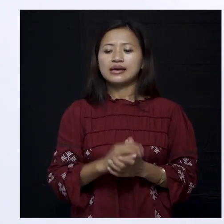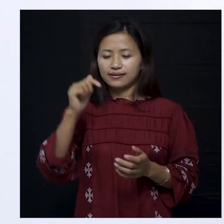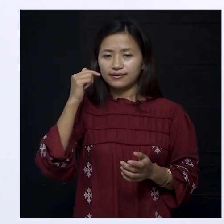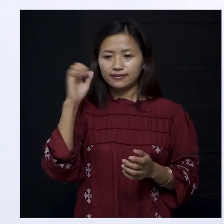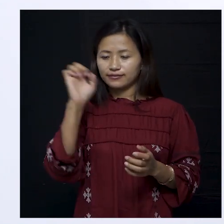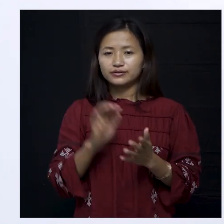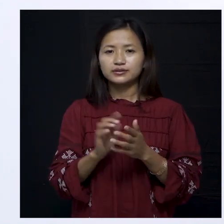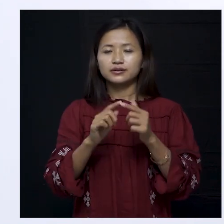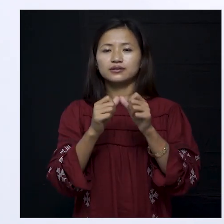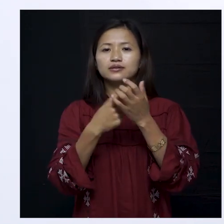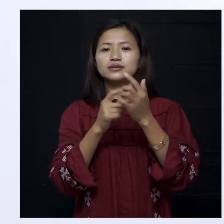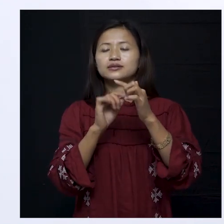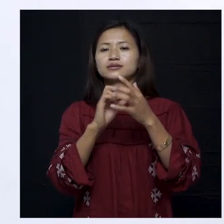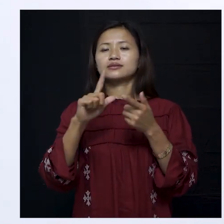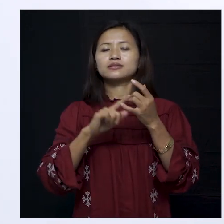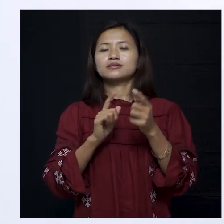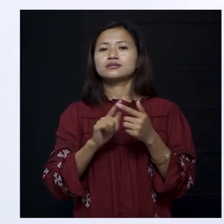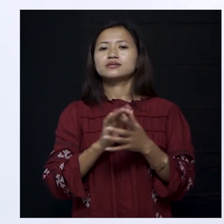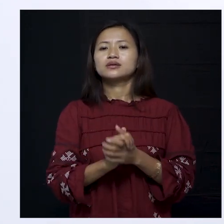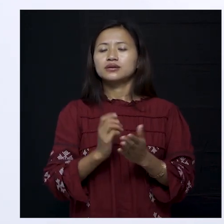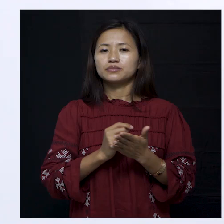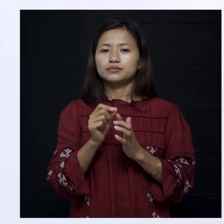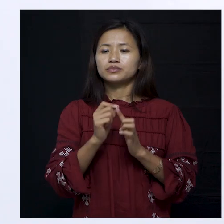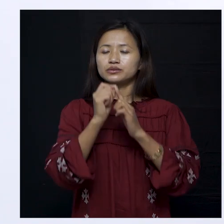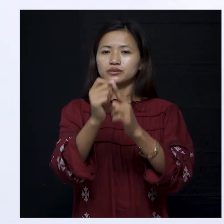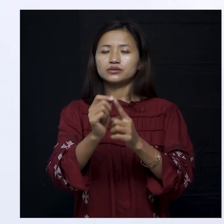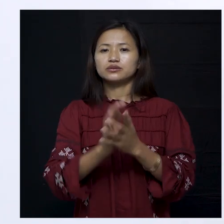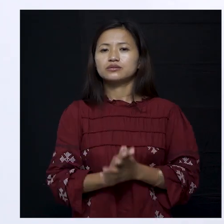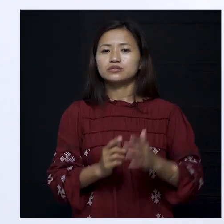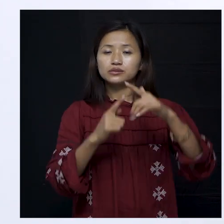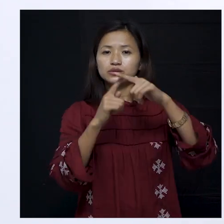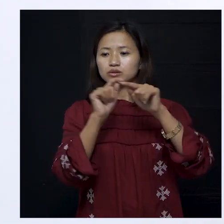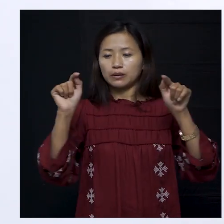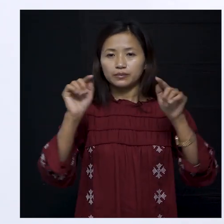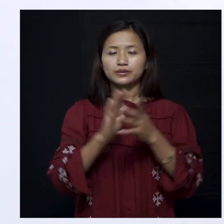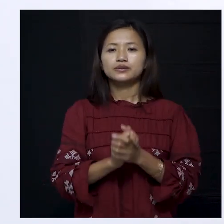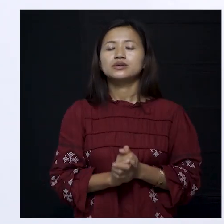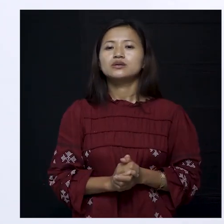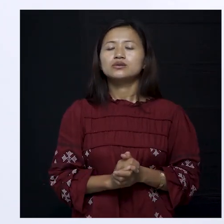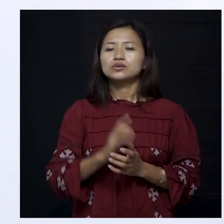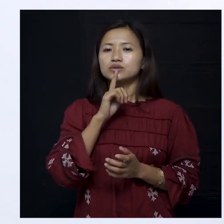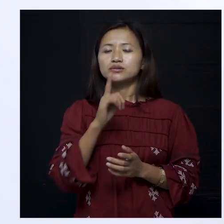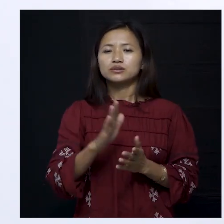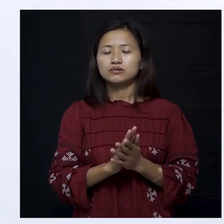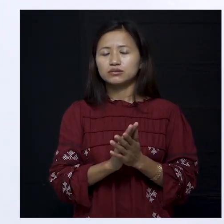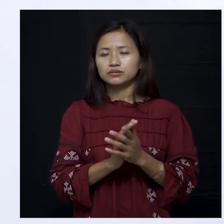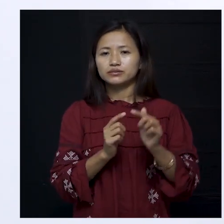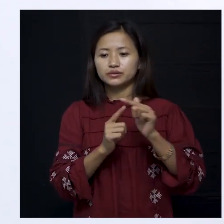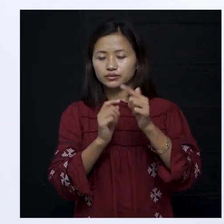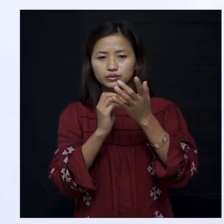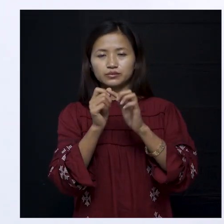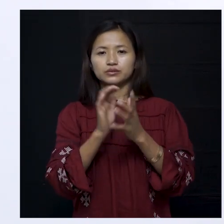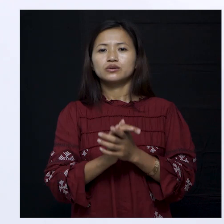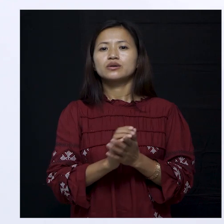in article, it's almost the same thing. You have to present your topic, okay? Make sure you write your topic every time on top of